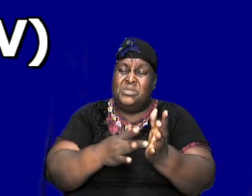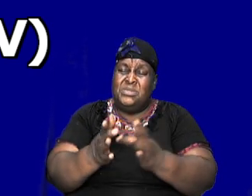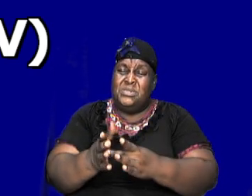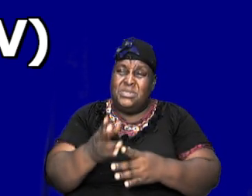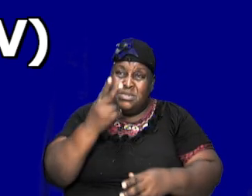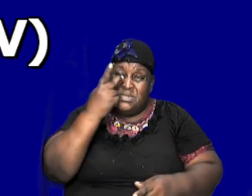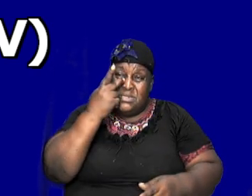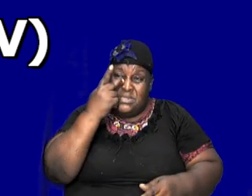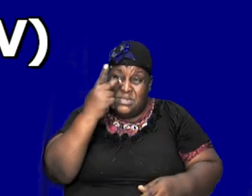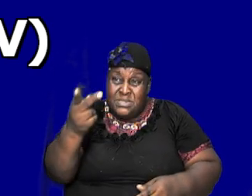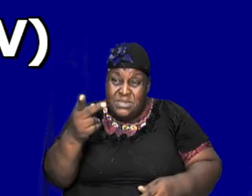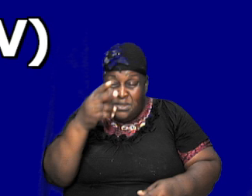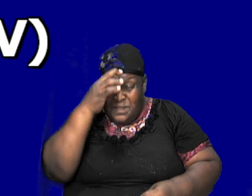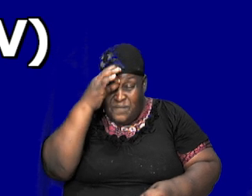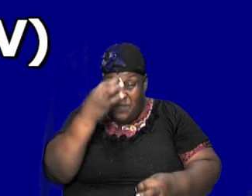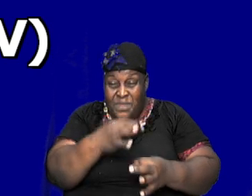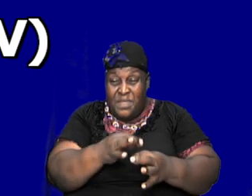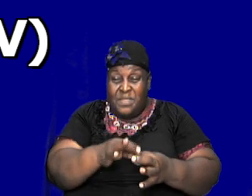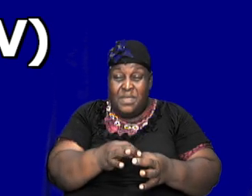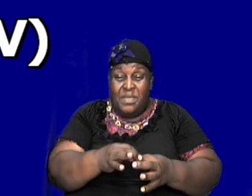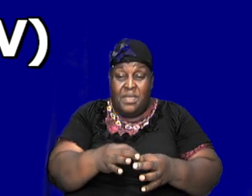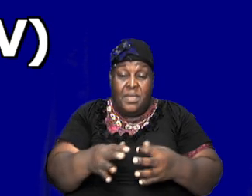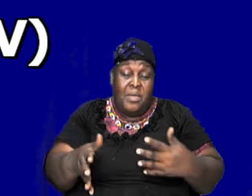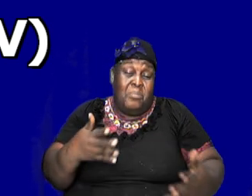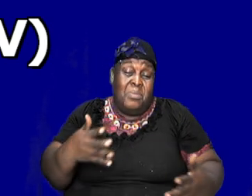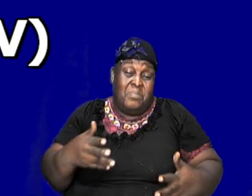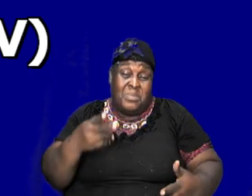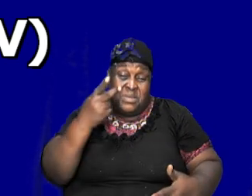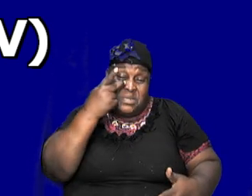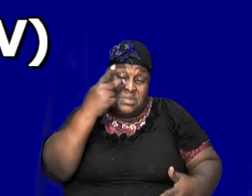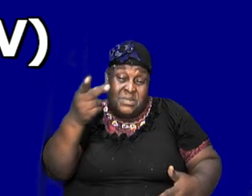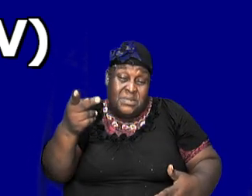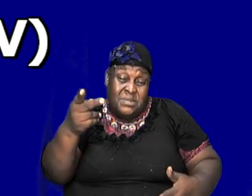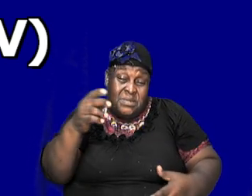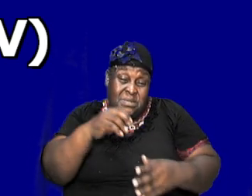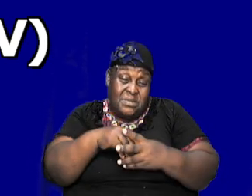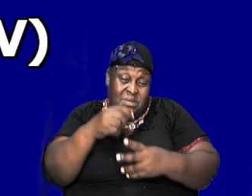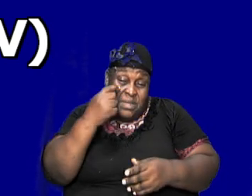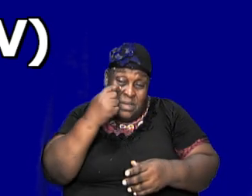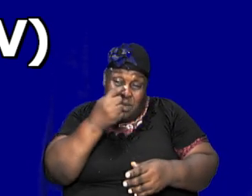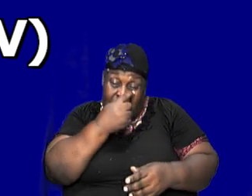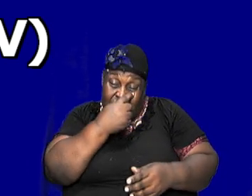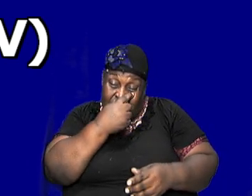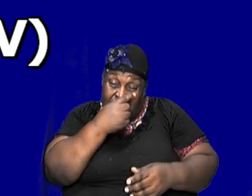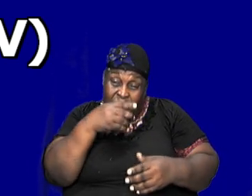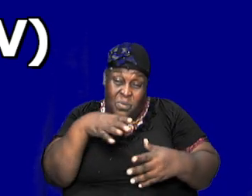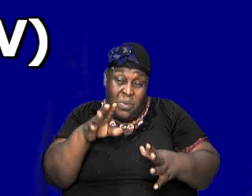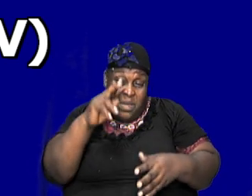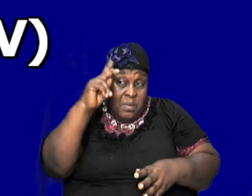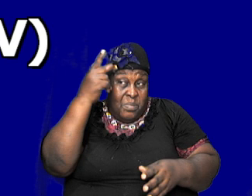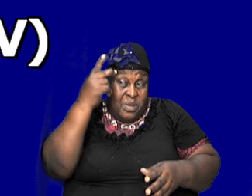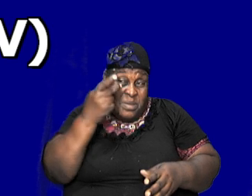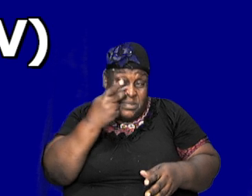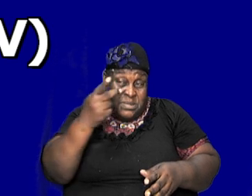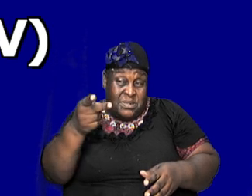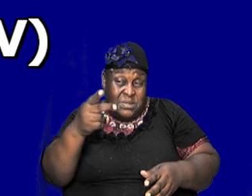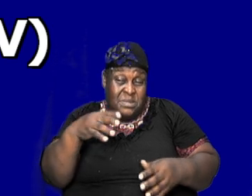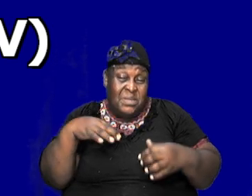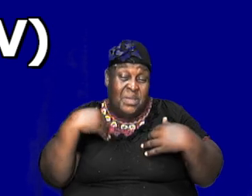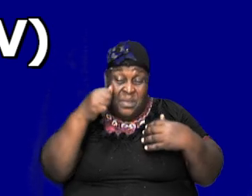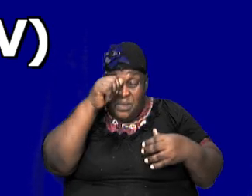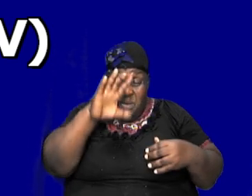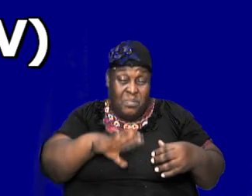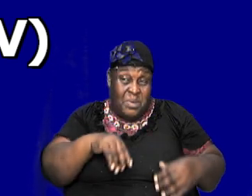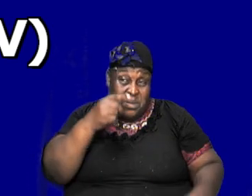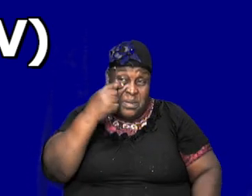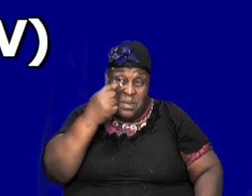faith, could be that he could have seen it in their eyes the way Paul saw it in this young man's eyes. Or it could